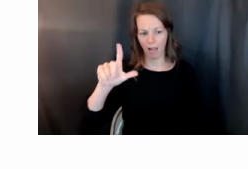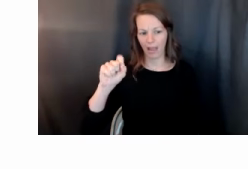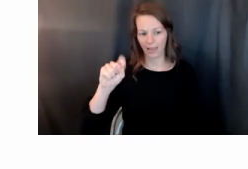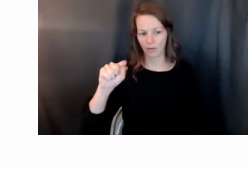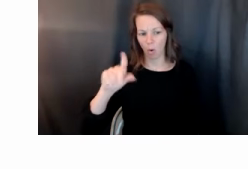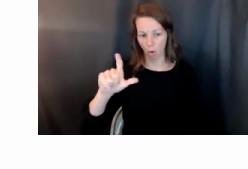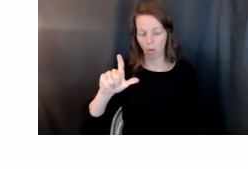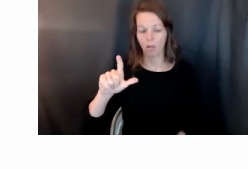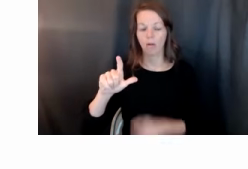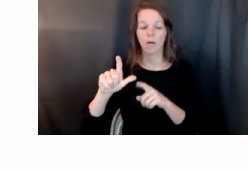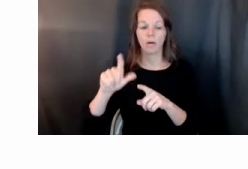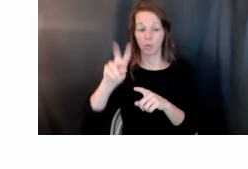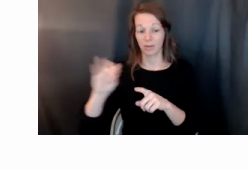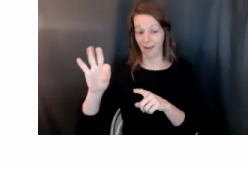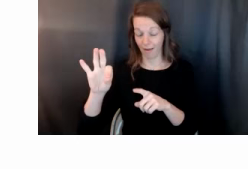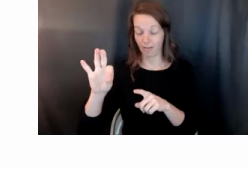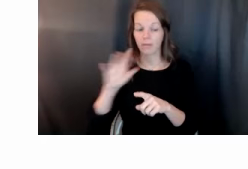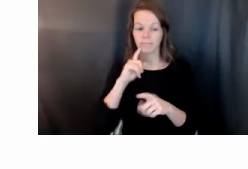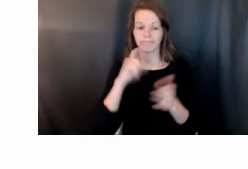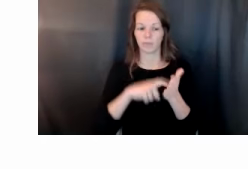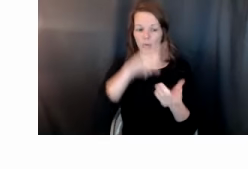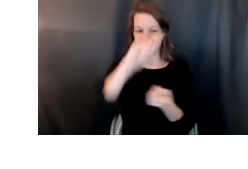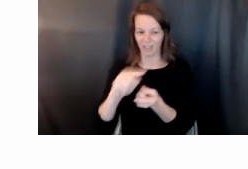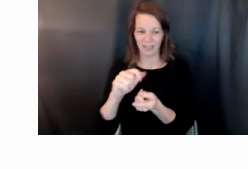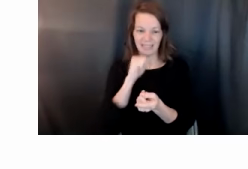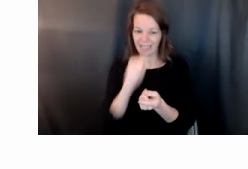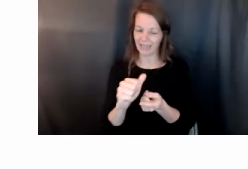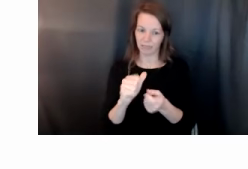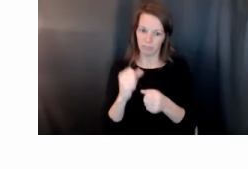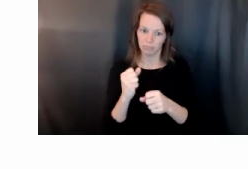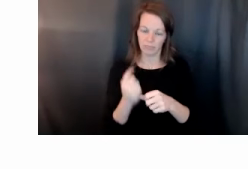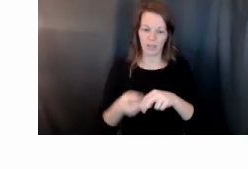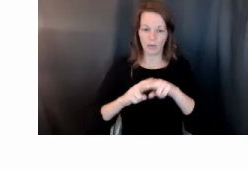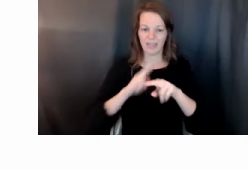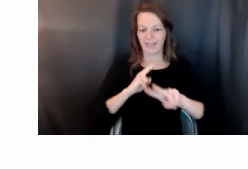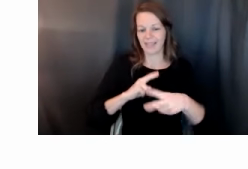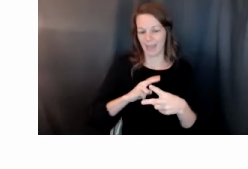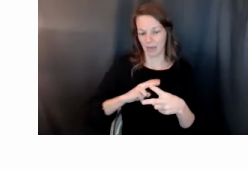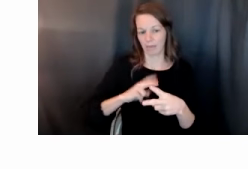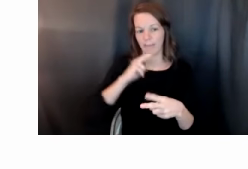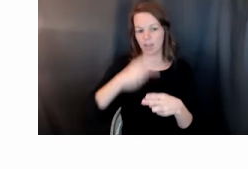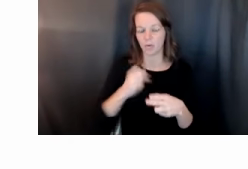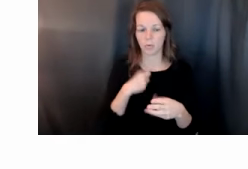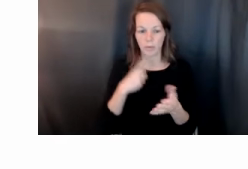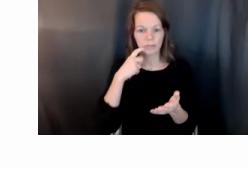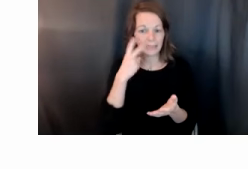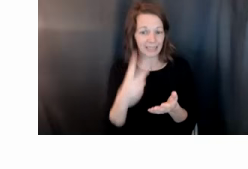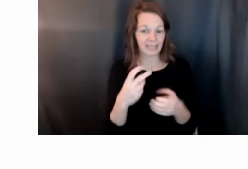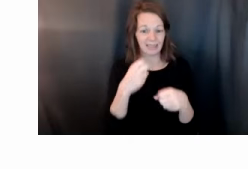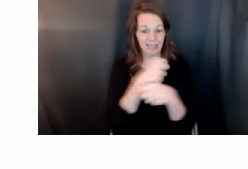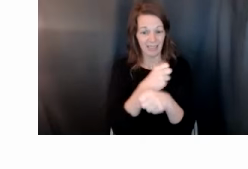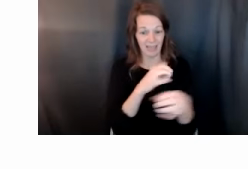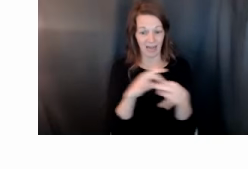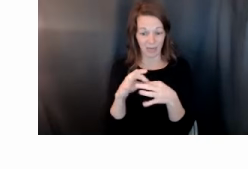2009, and they found that reduction did not significantly increase after a word's second mention. So we see this disconnect then